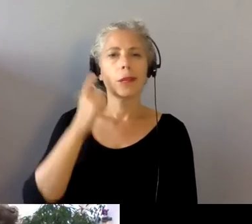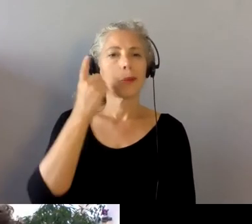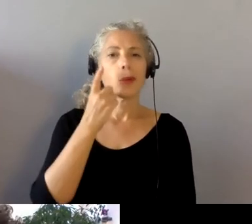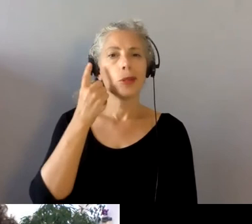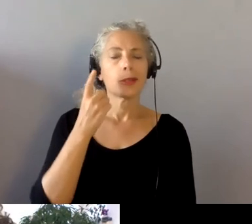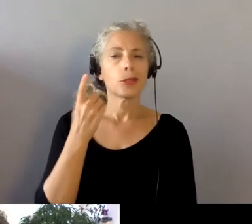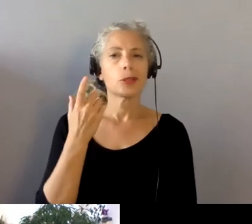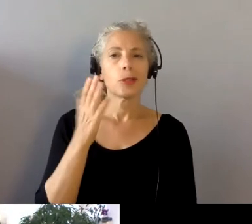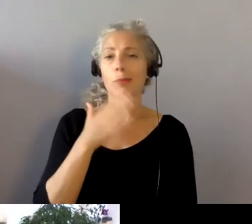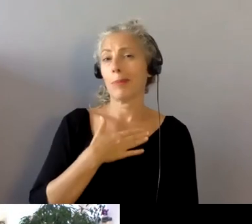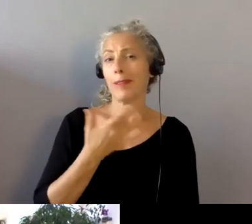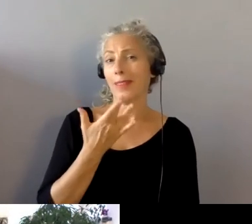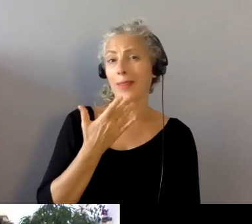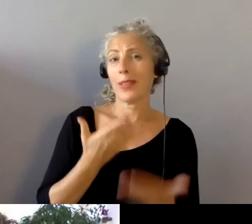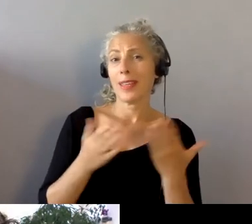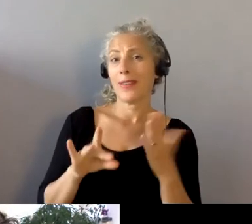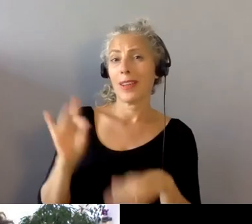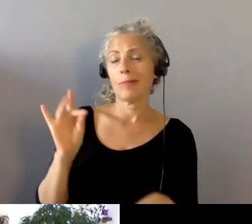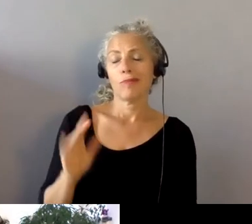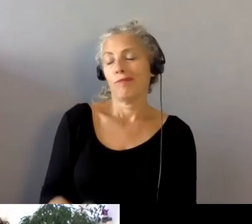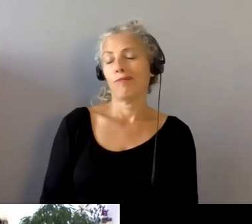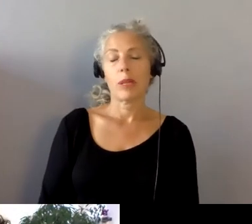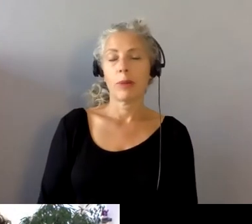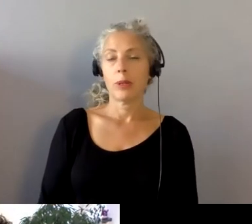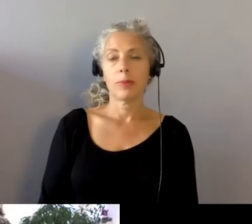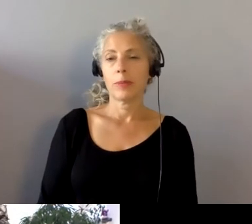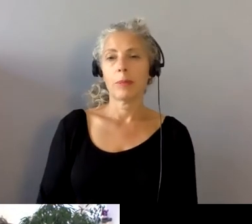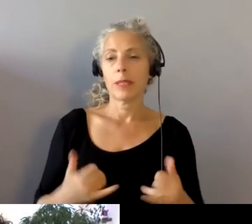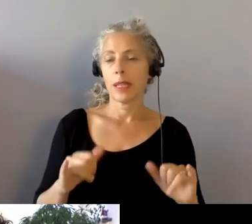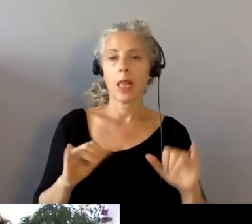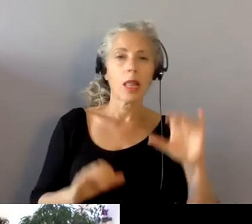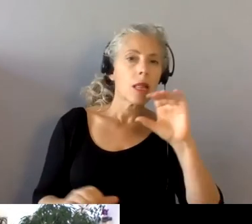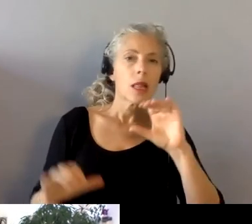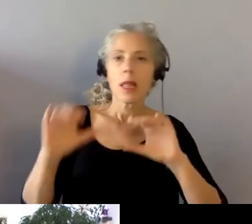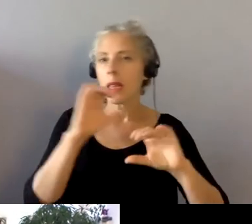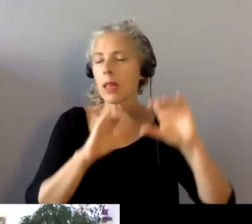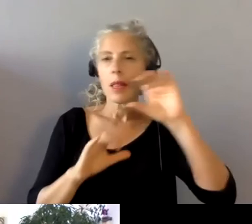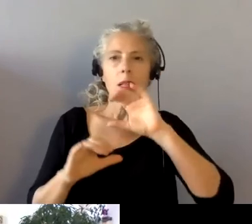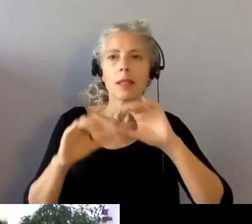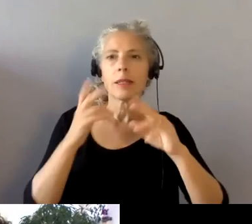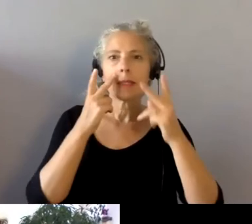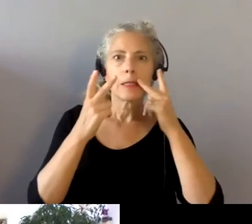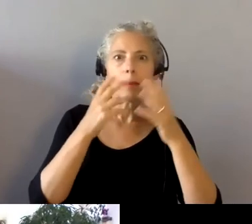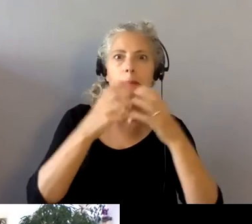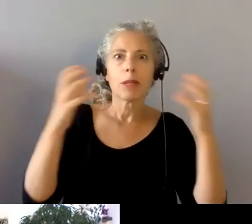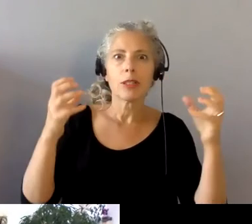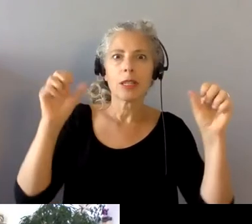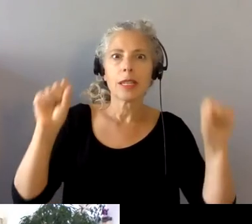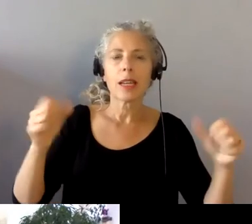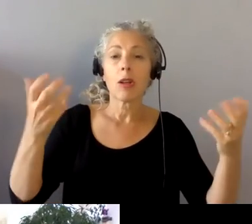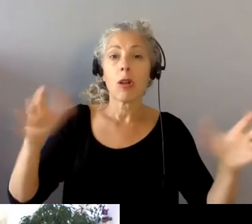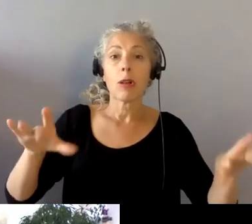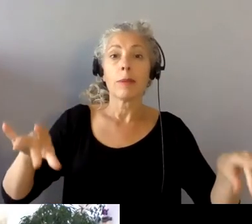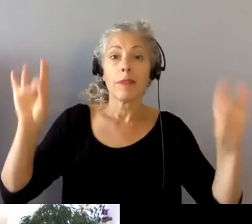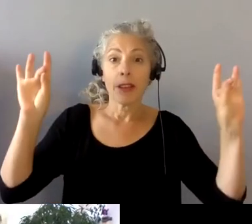don't know what would be my most favorite thing to find. I think I'm still on the mission to go around and see as much as I can that has already been found.